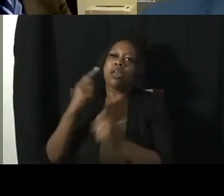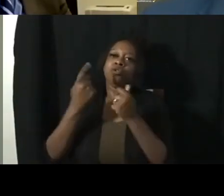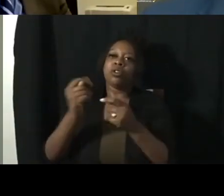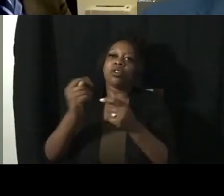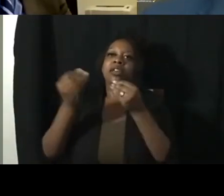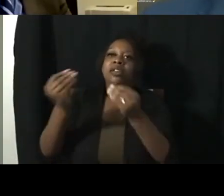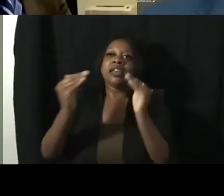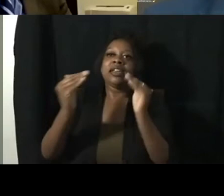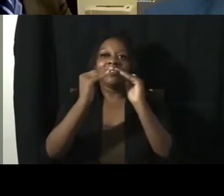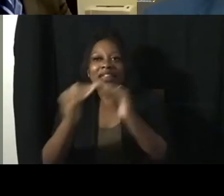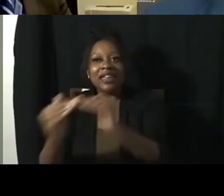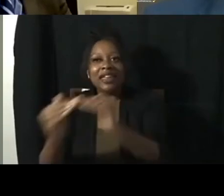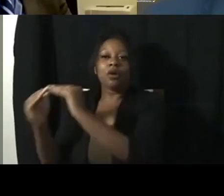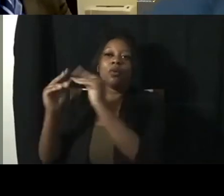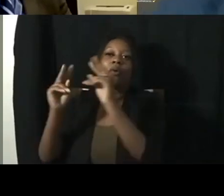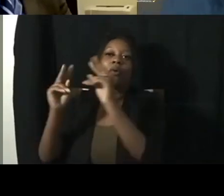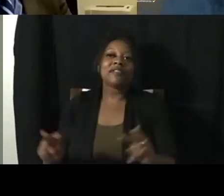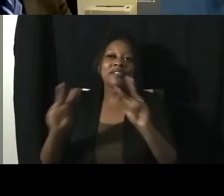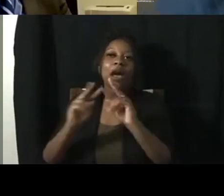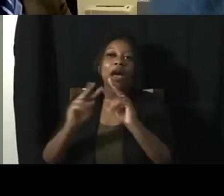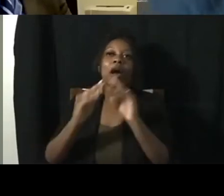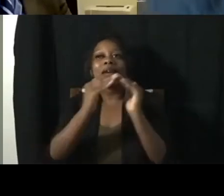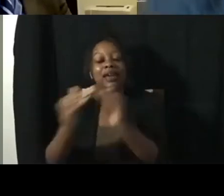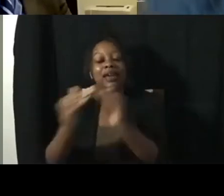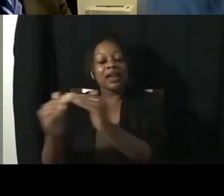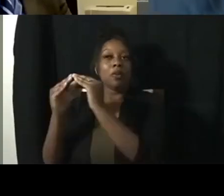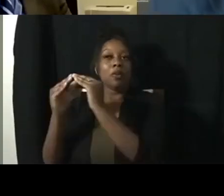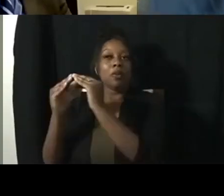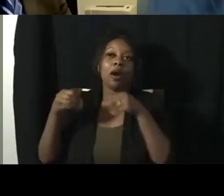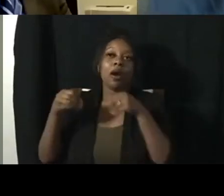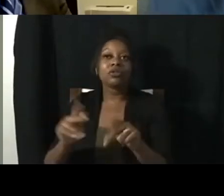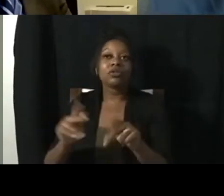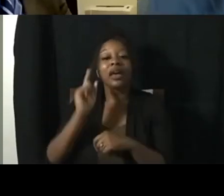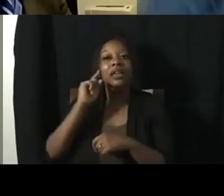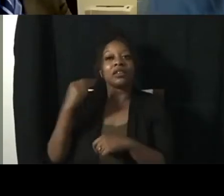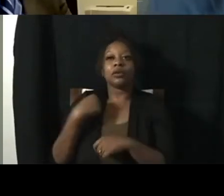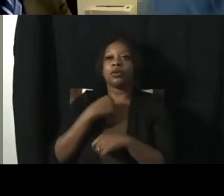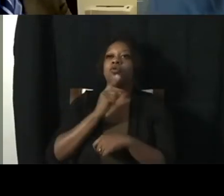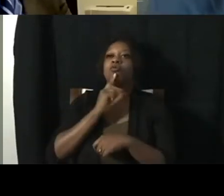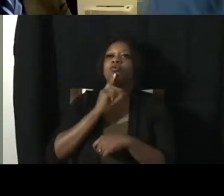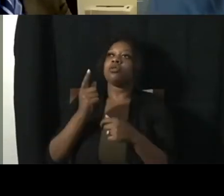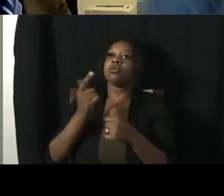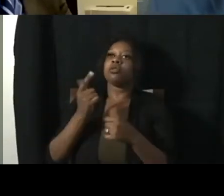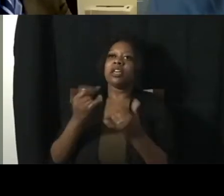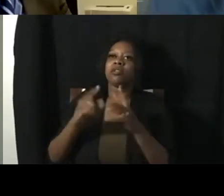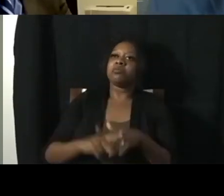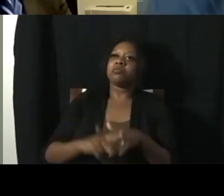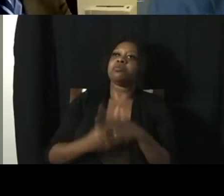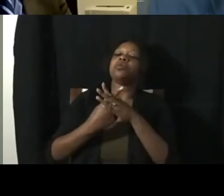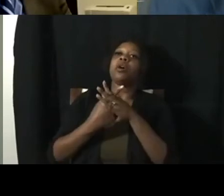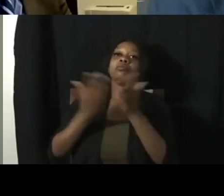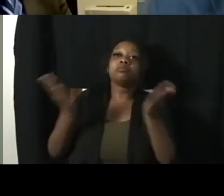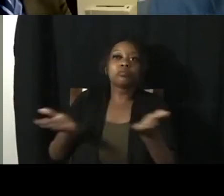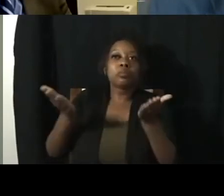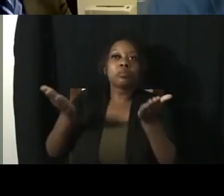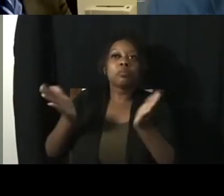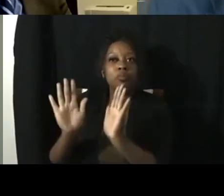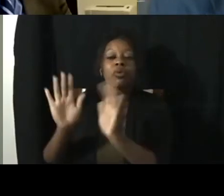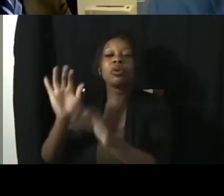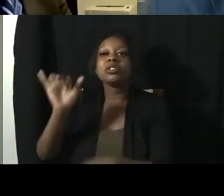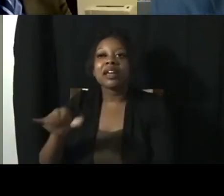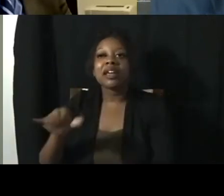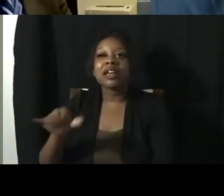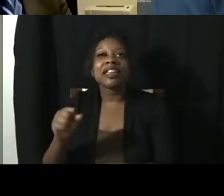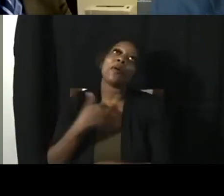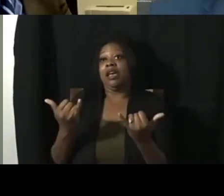And I think that we are really starting to push that, and we have obviously some economic headwinds, but we have opportunities even in